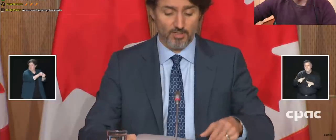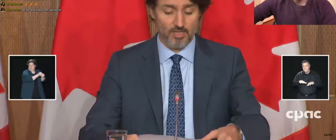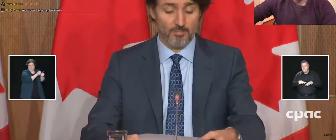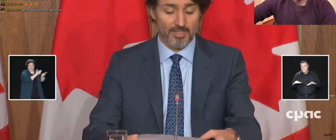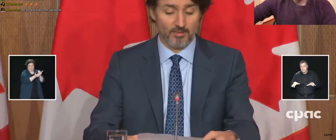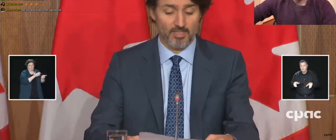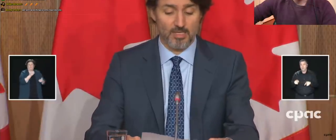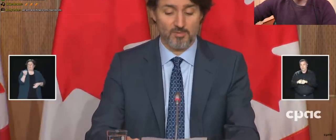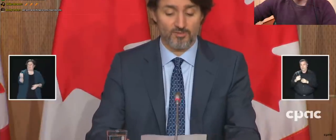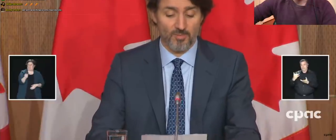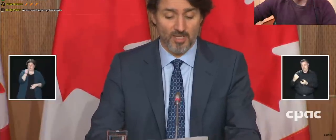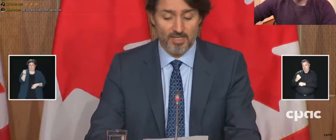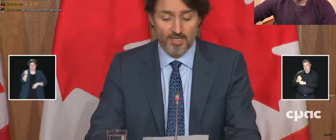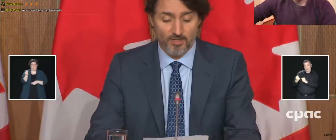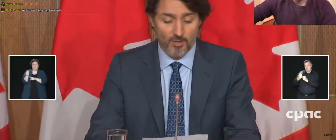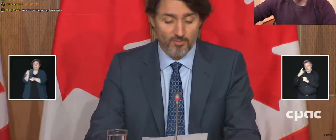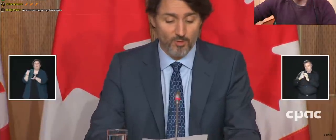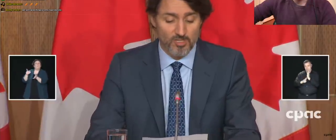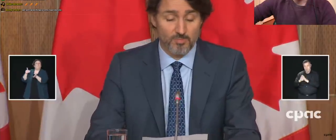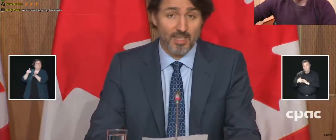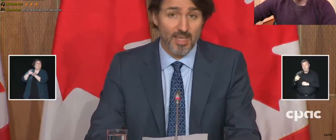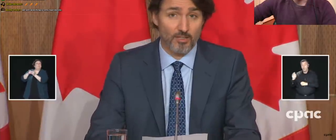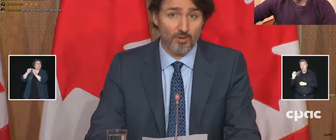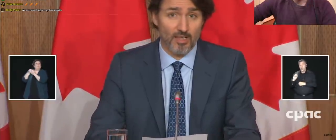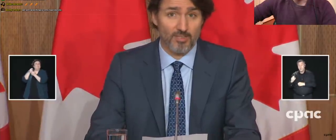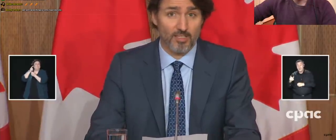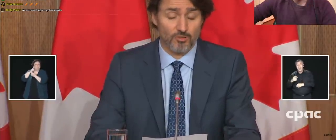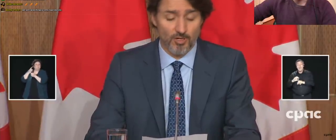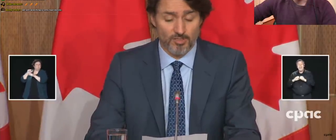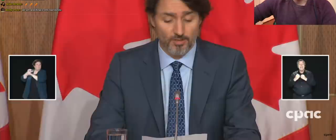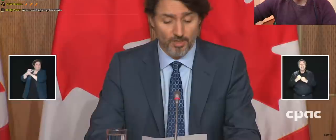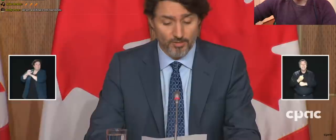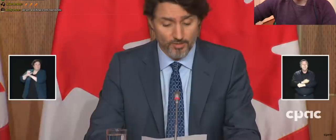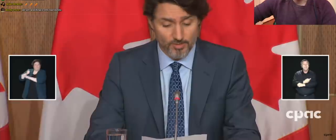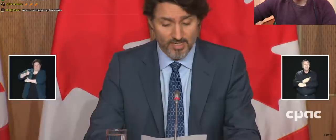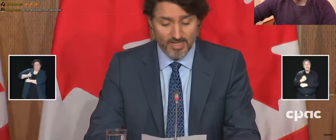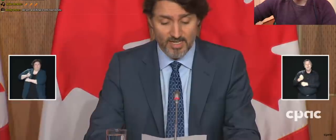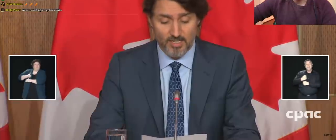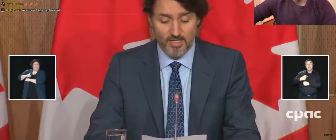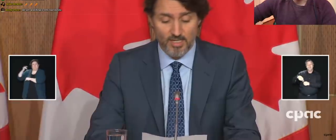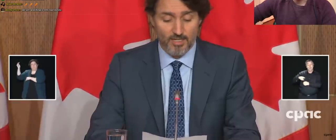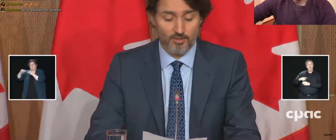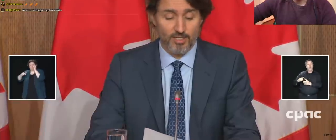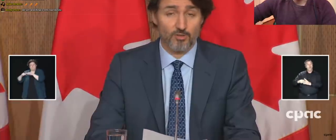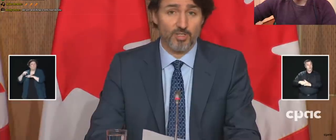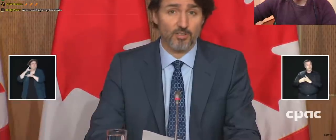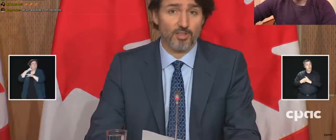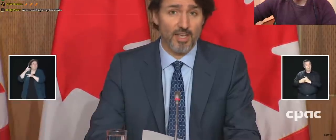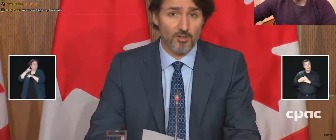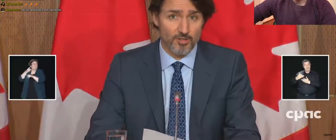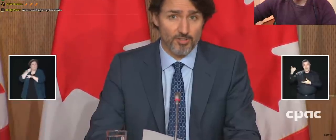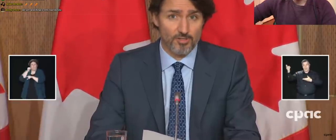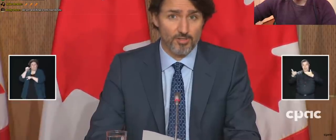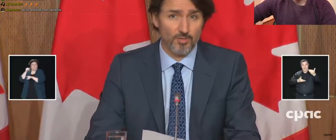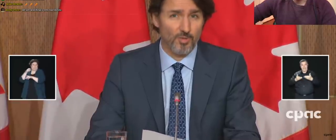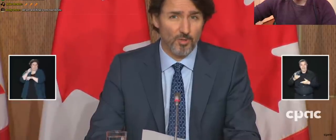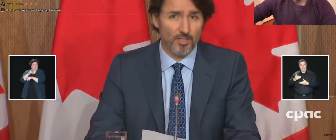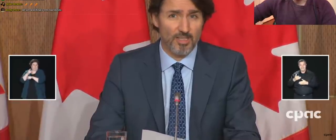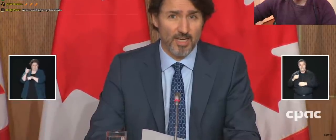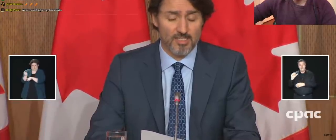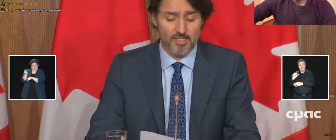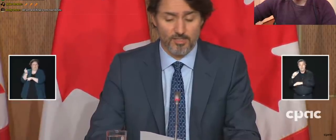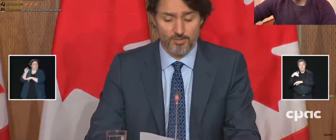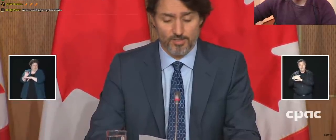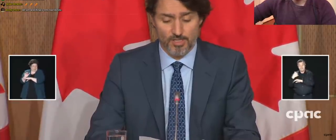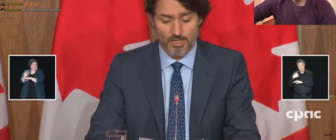Ontario, medical teams from the Canadian Armed Forces began arriving in Toronto on Tuesday night, including critical care nurses who will work